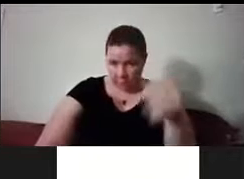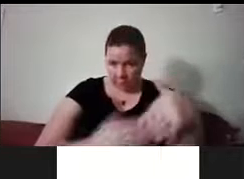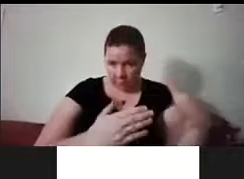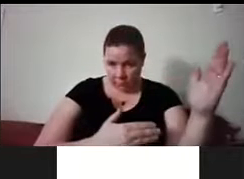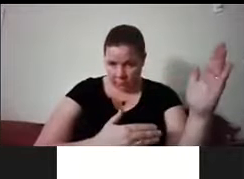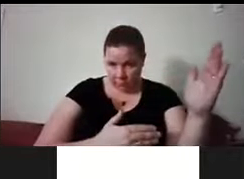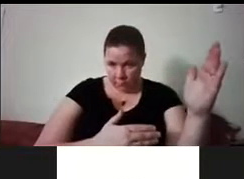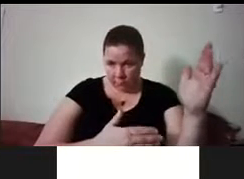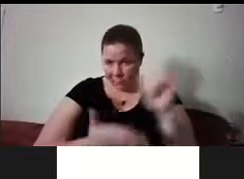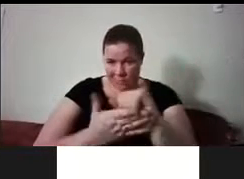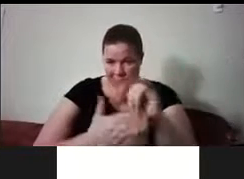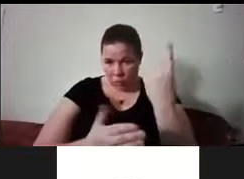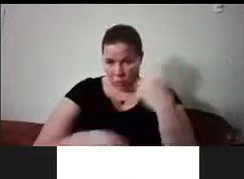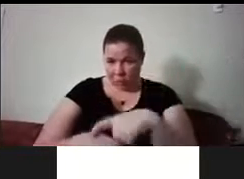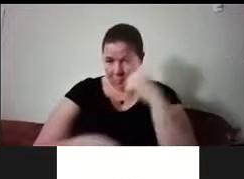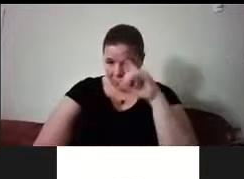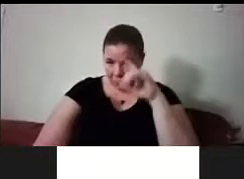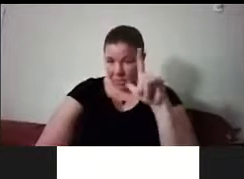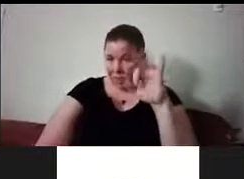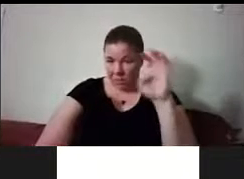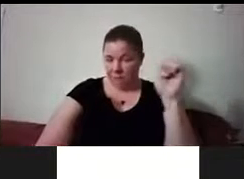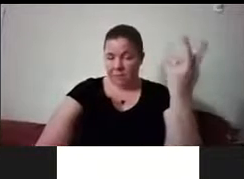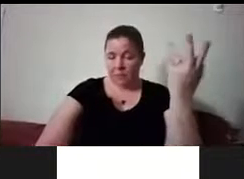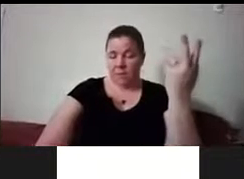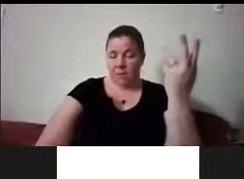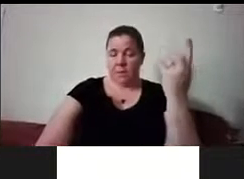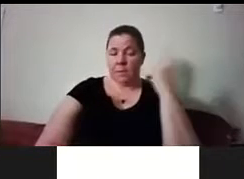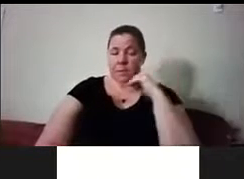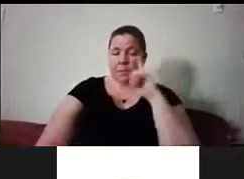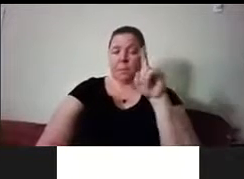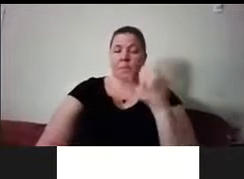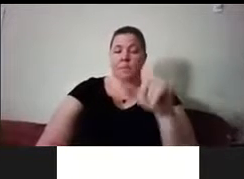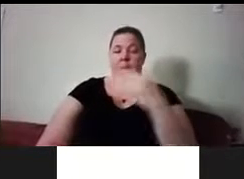That's pretty much one time for life because the subscriptions will come